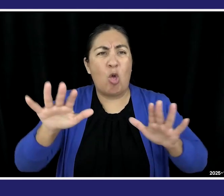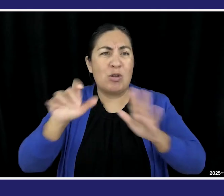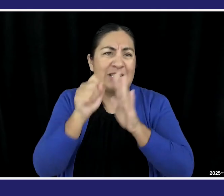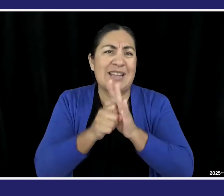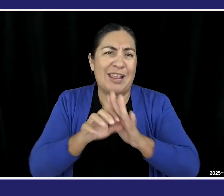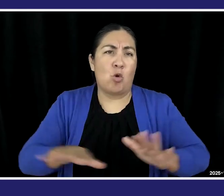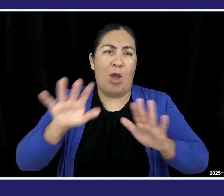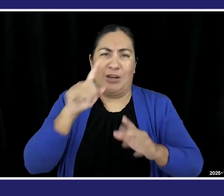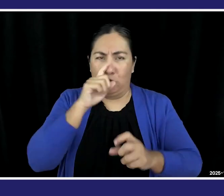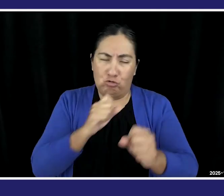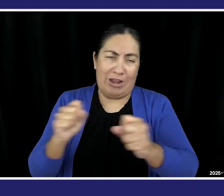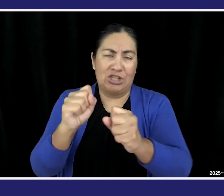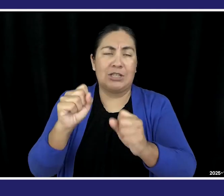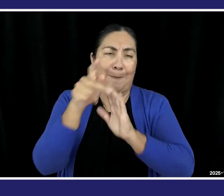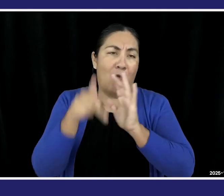slide, please.